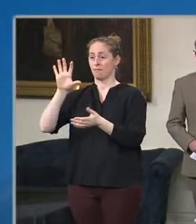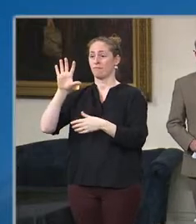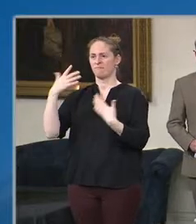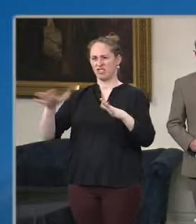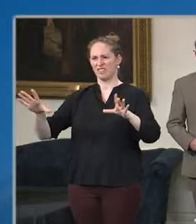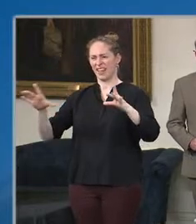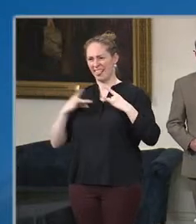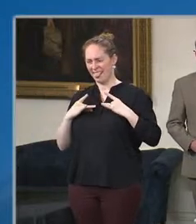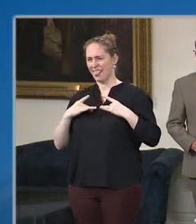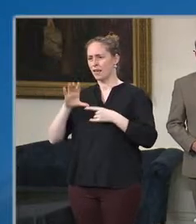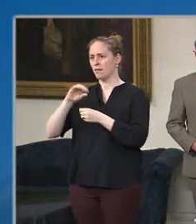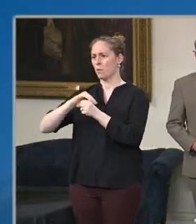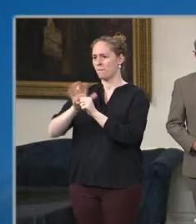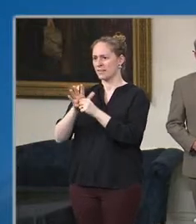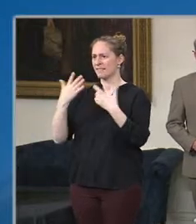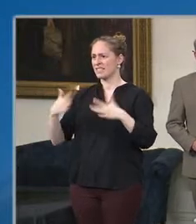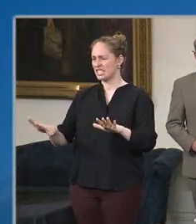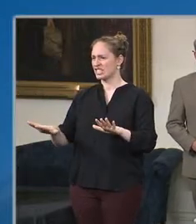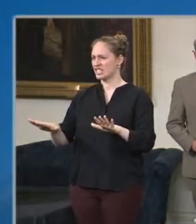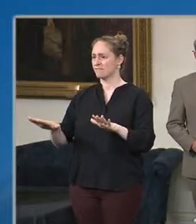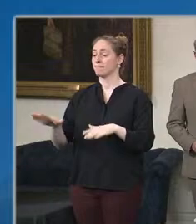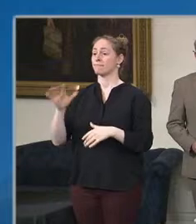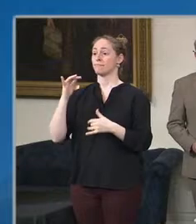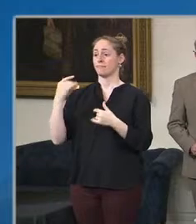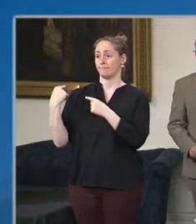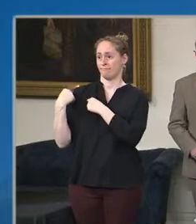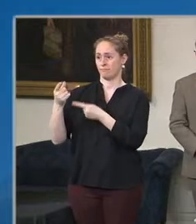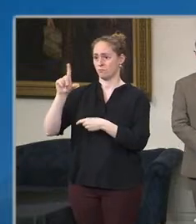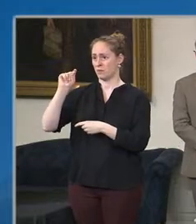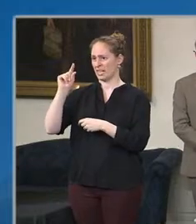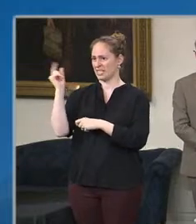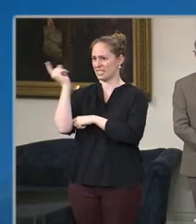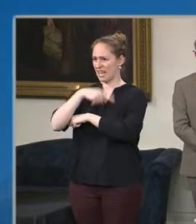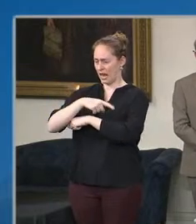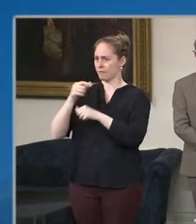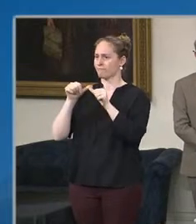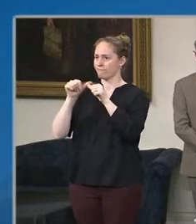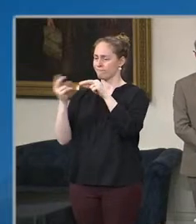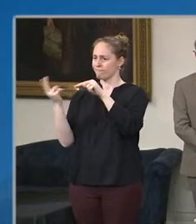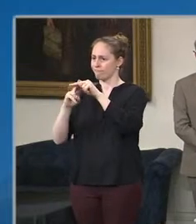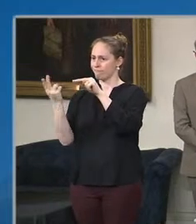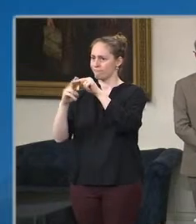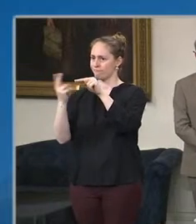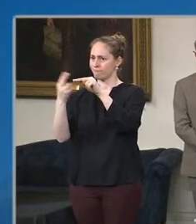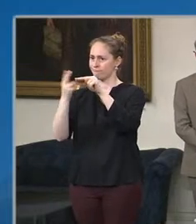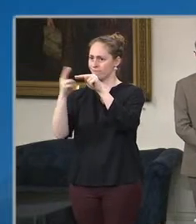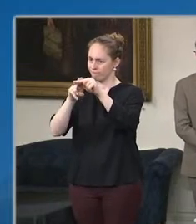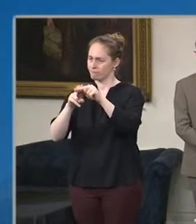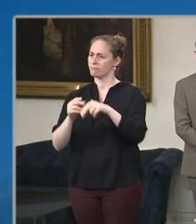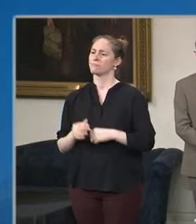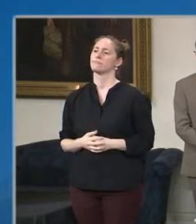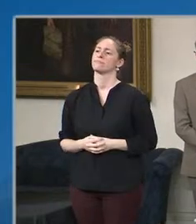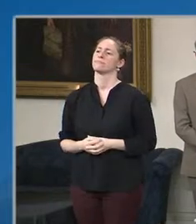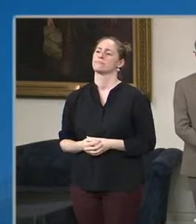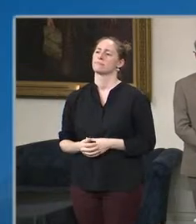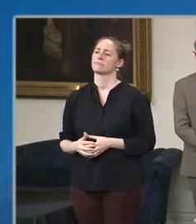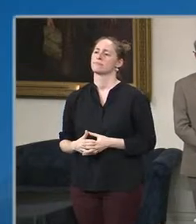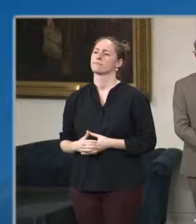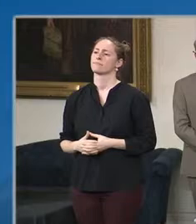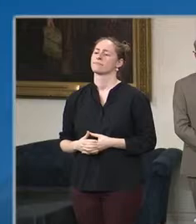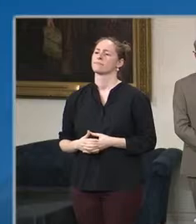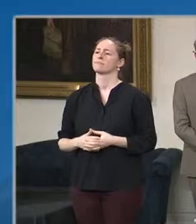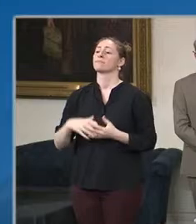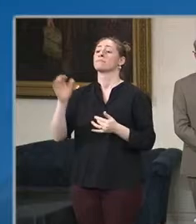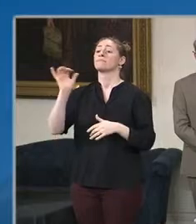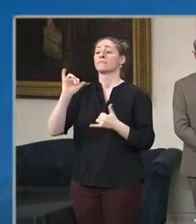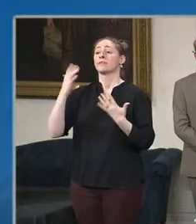cases. Our 7-day statewide positivity rate dropped slightly today to